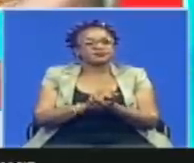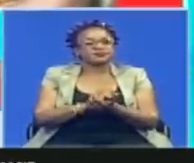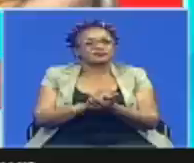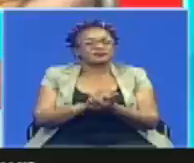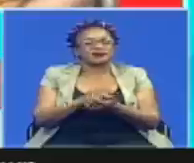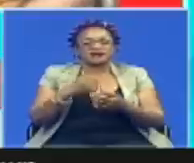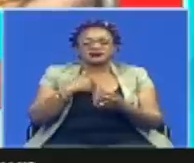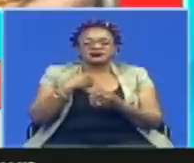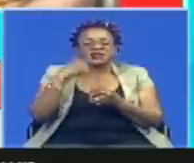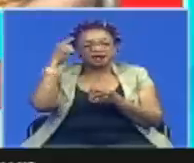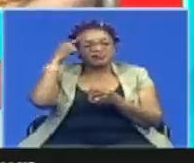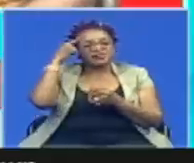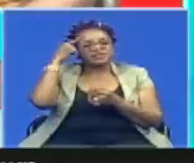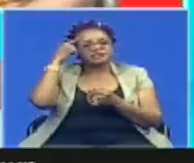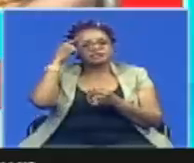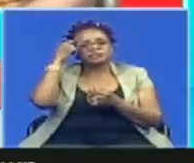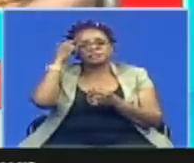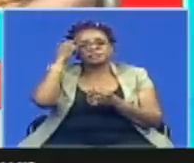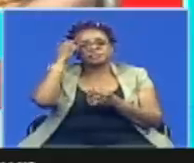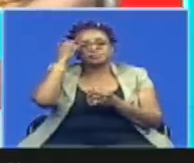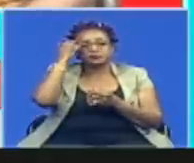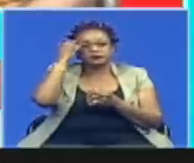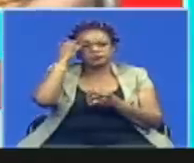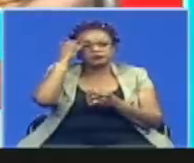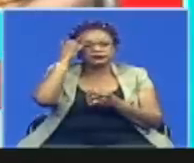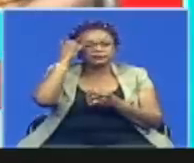I think that's a very sick...